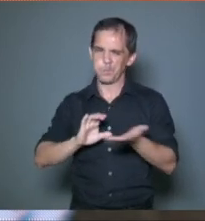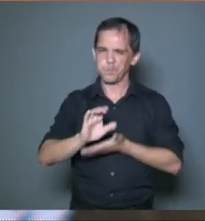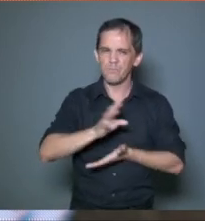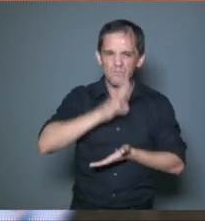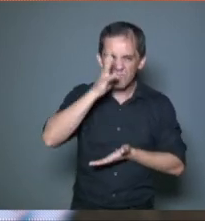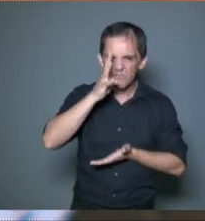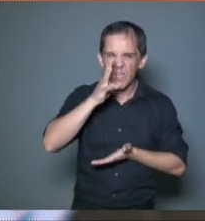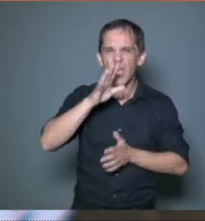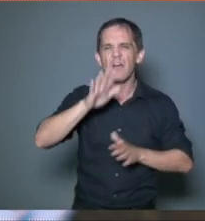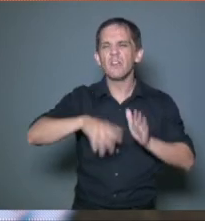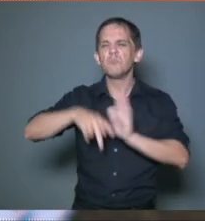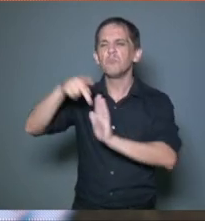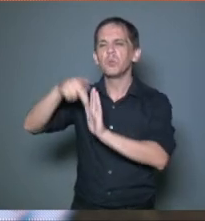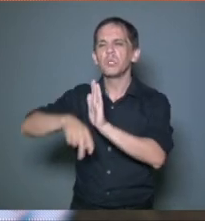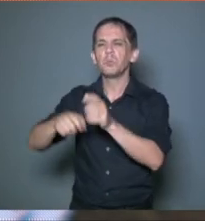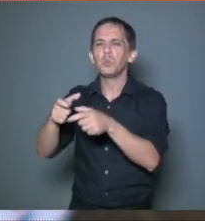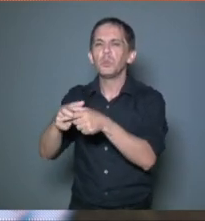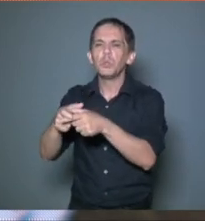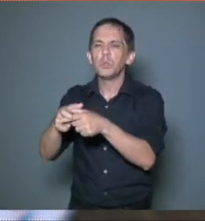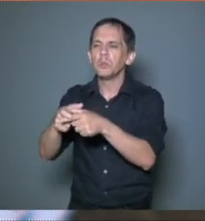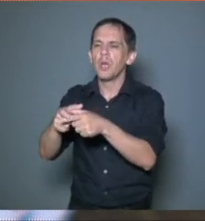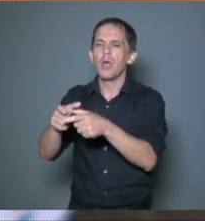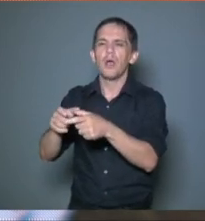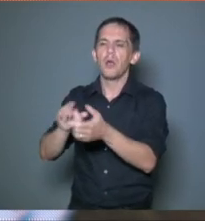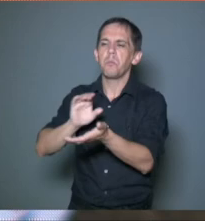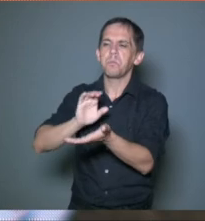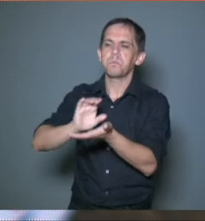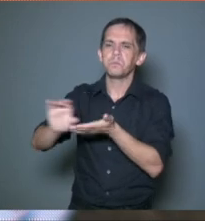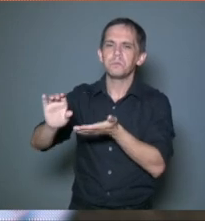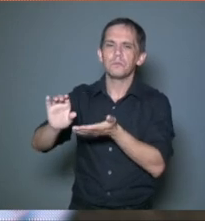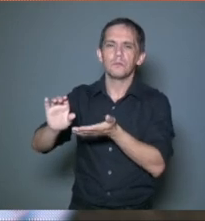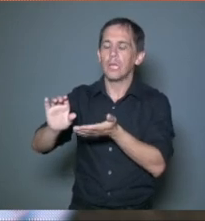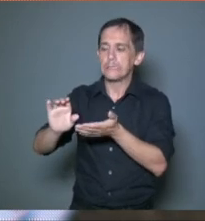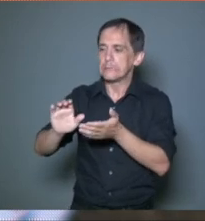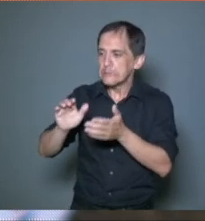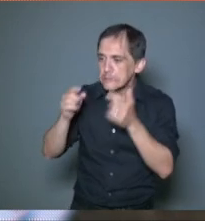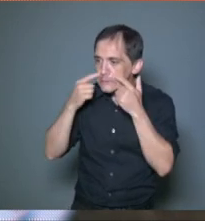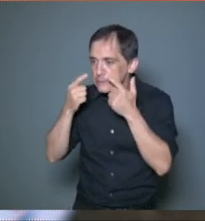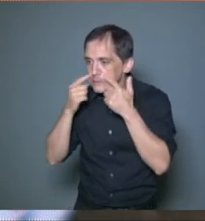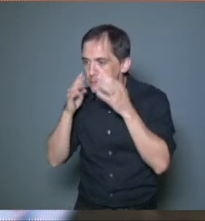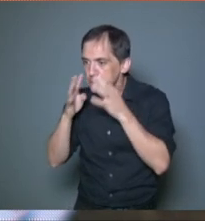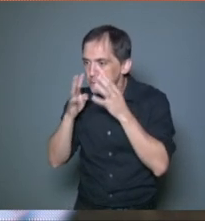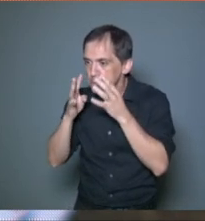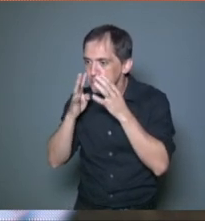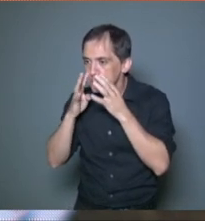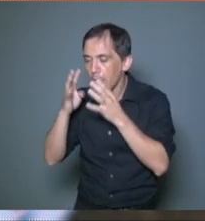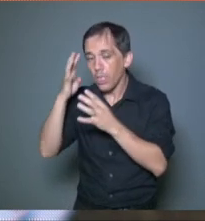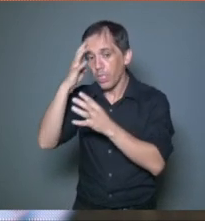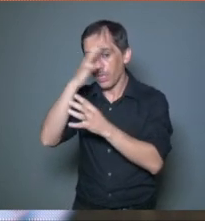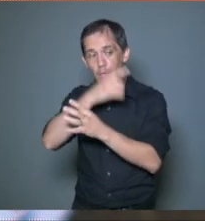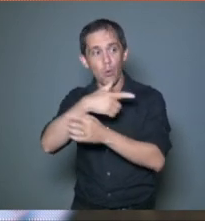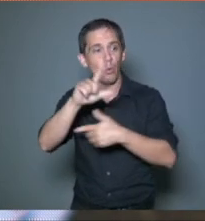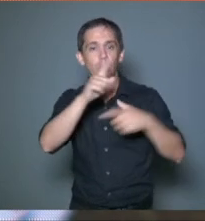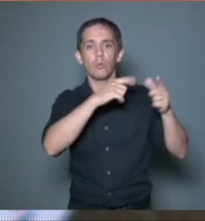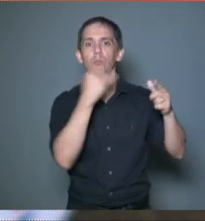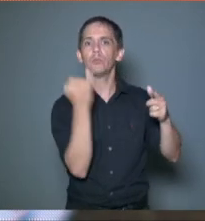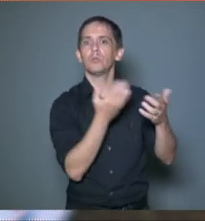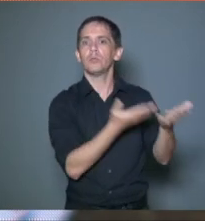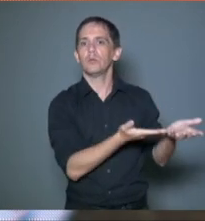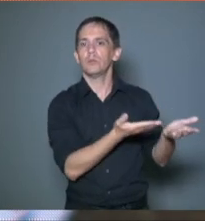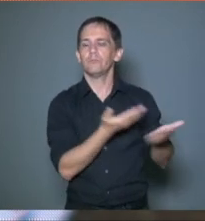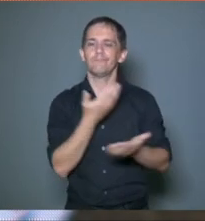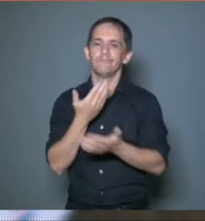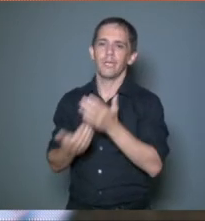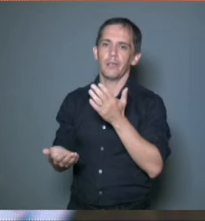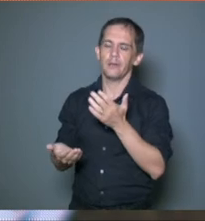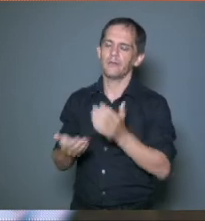size that would warrant the project. There is no point creating a small project because it generates distraction rather